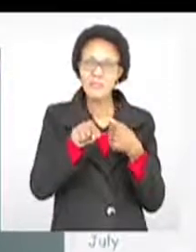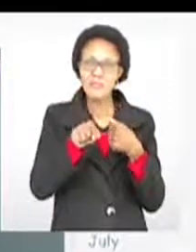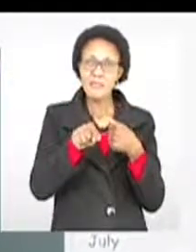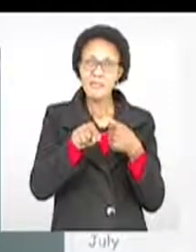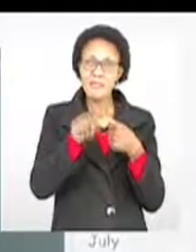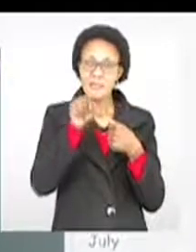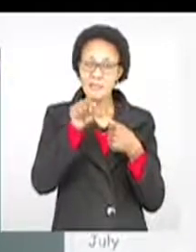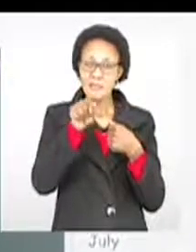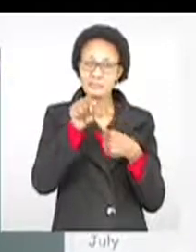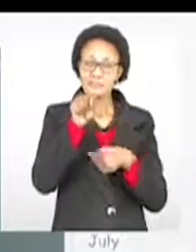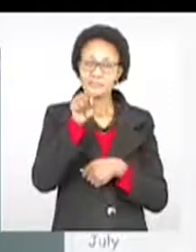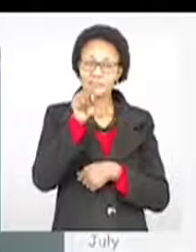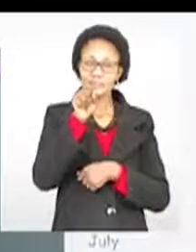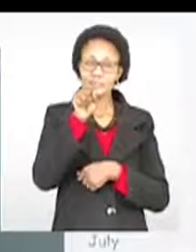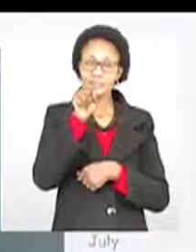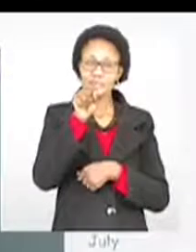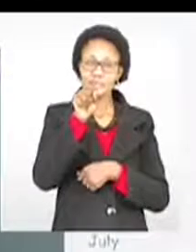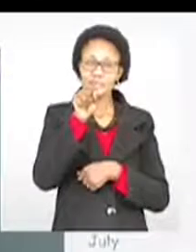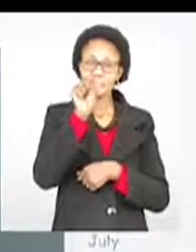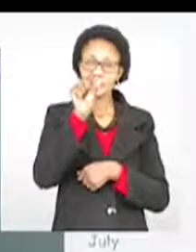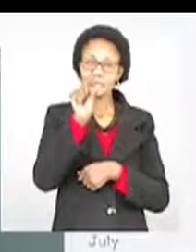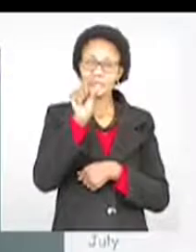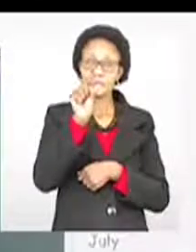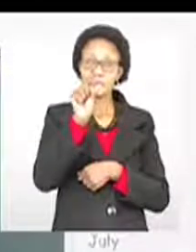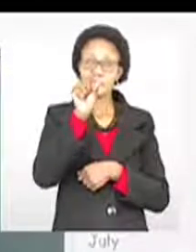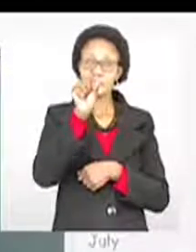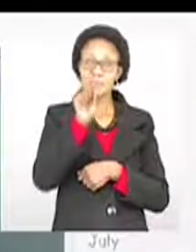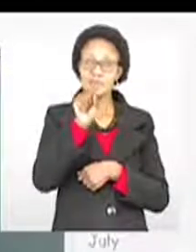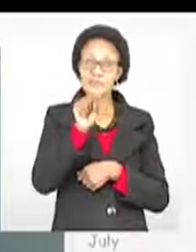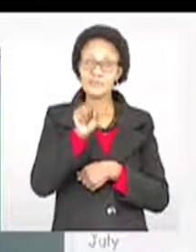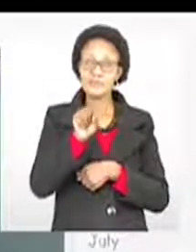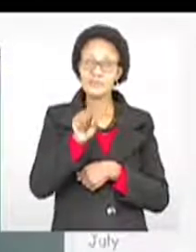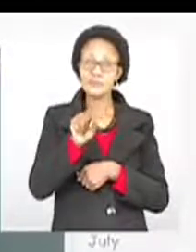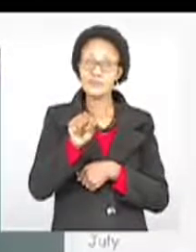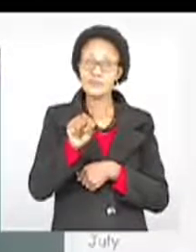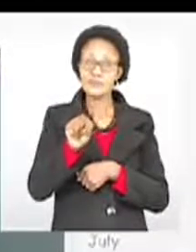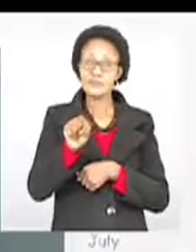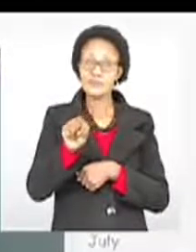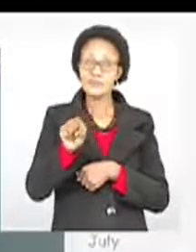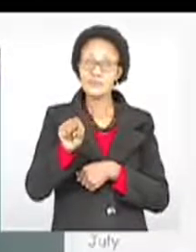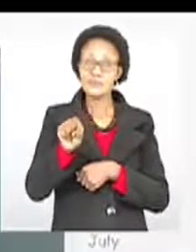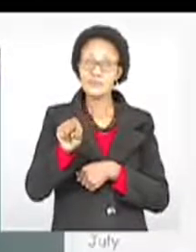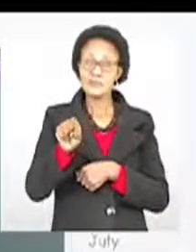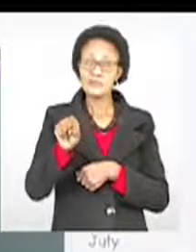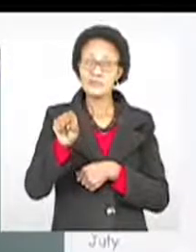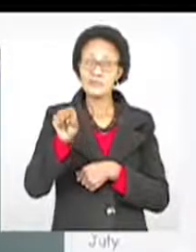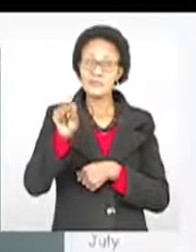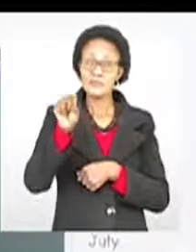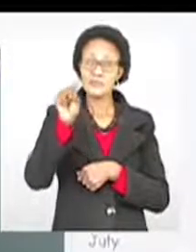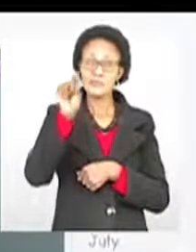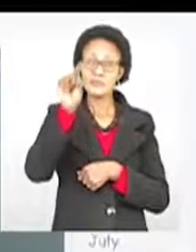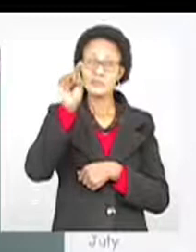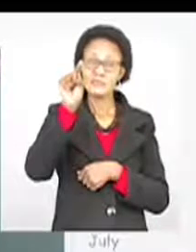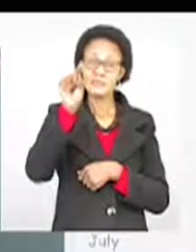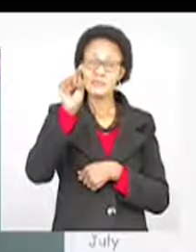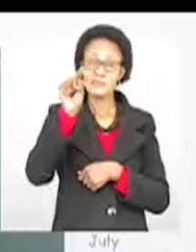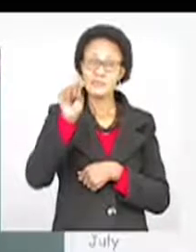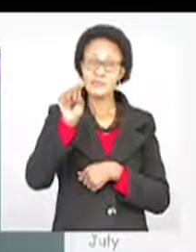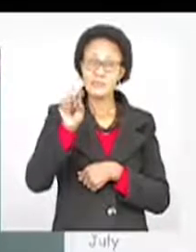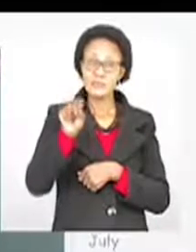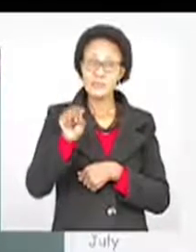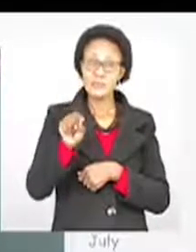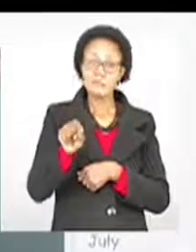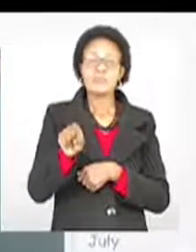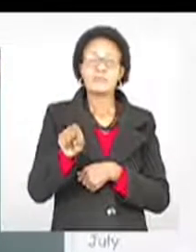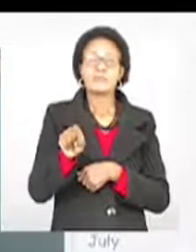finger. Let's go together. Up, down, there, going round, back up